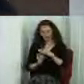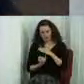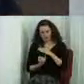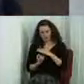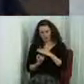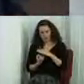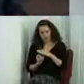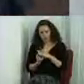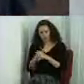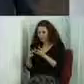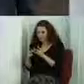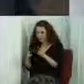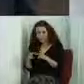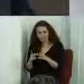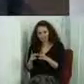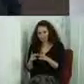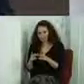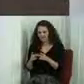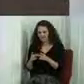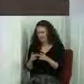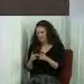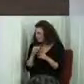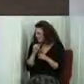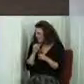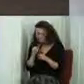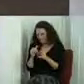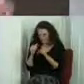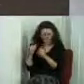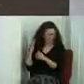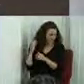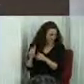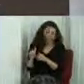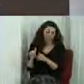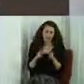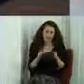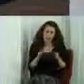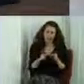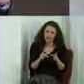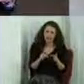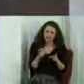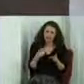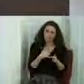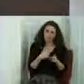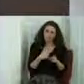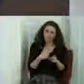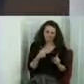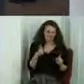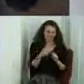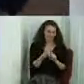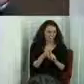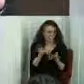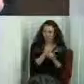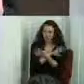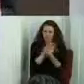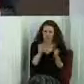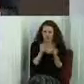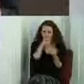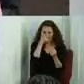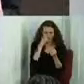been through those places of denial, that many of us have been through those places where we just want to self-destruct because of what the world throws at